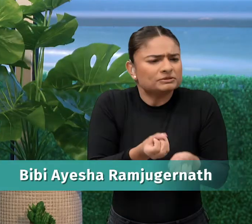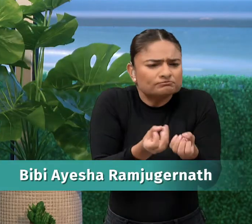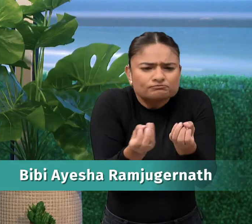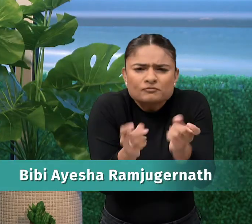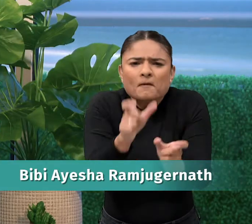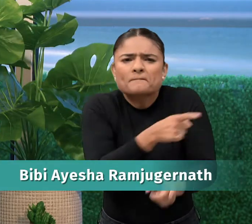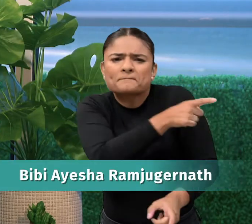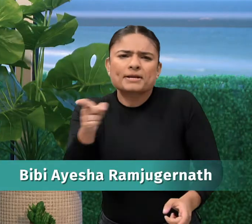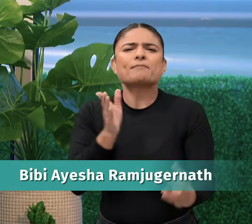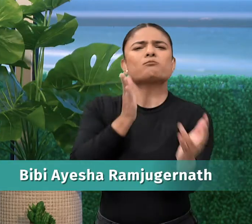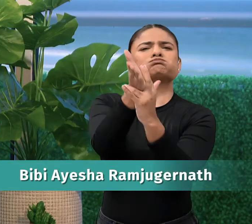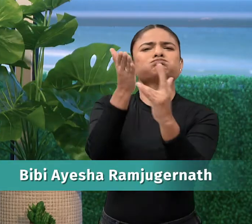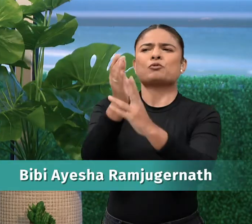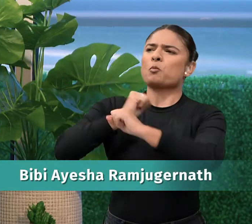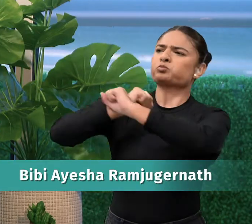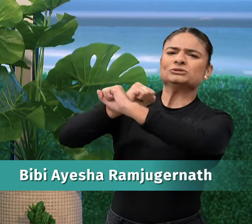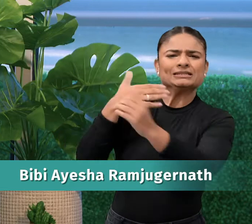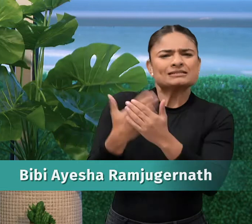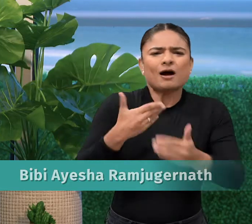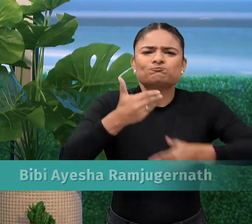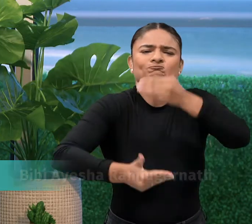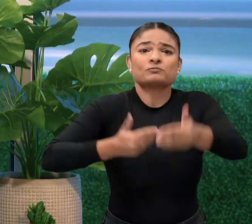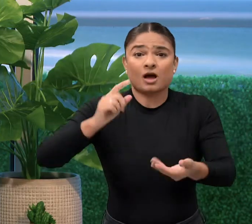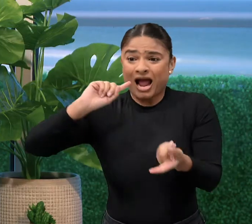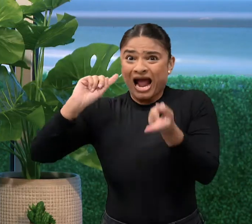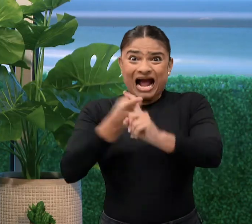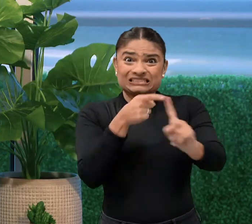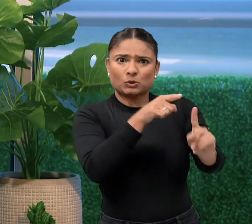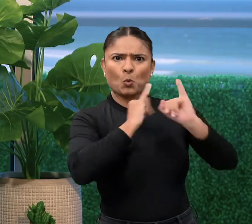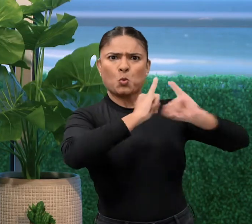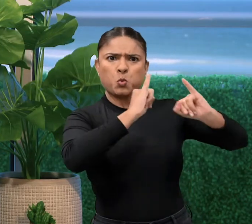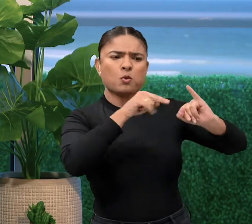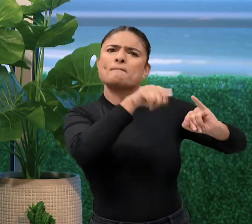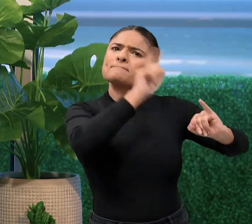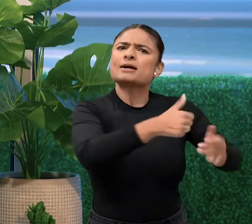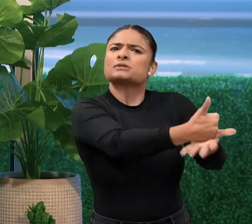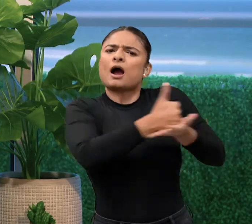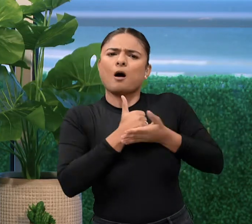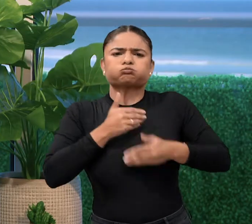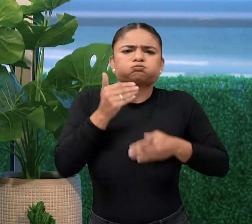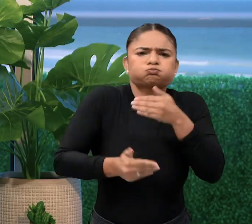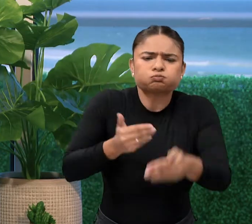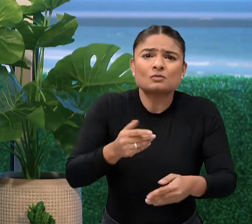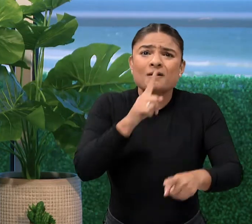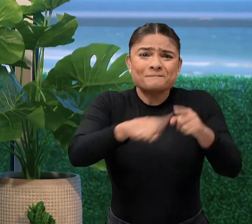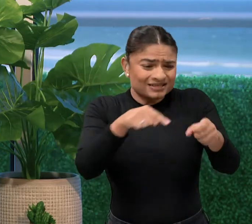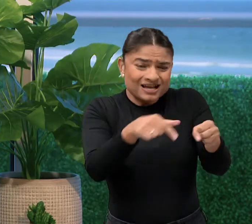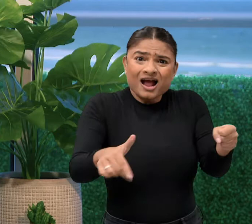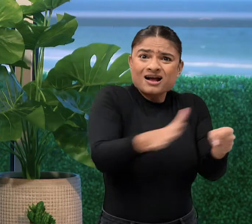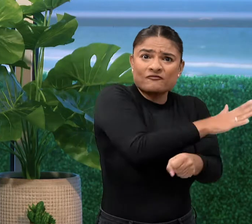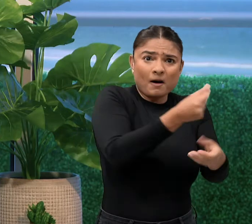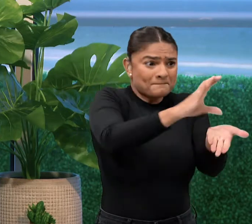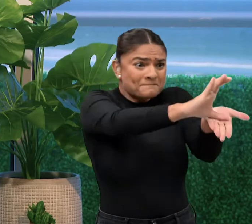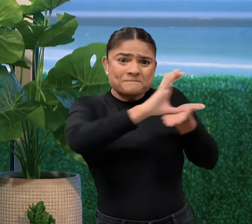and insurance cover to people acquiring disability because of road accidents and injuries on duty. This cover is supposed to